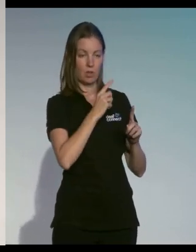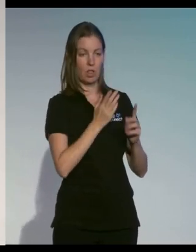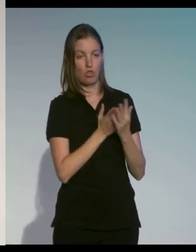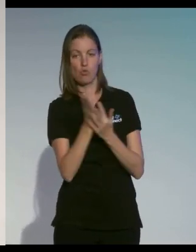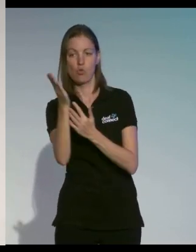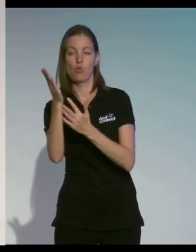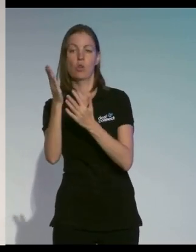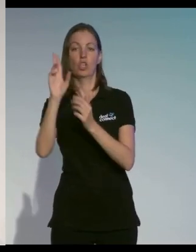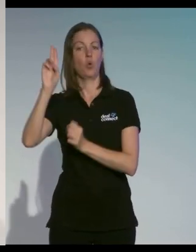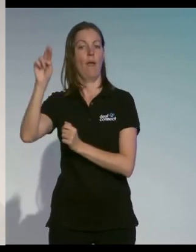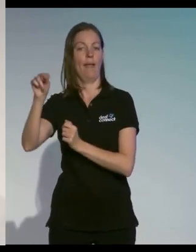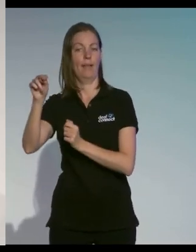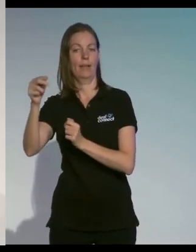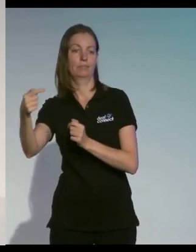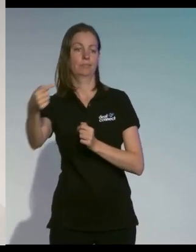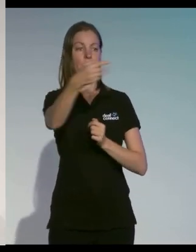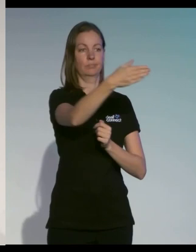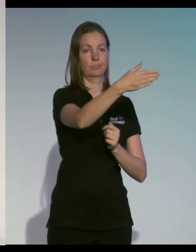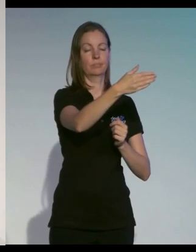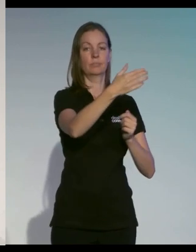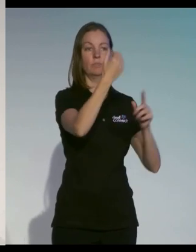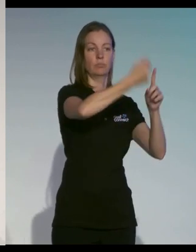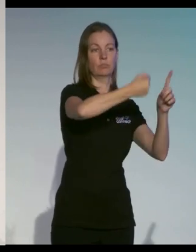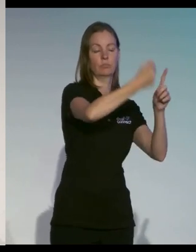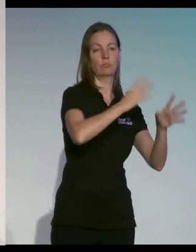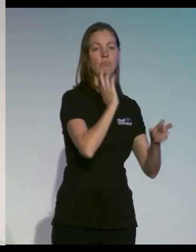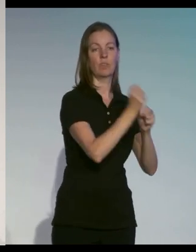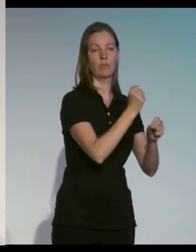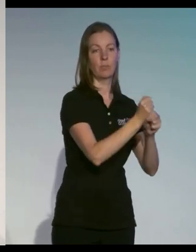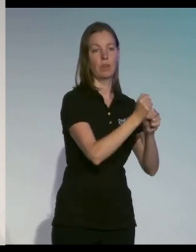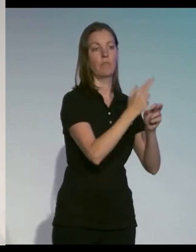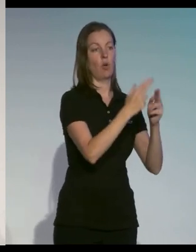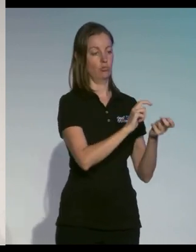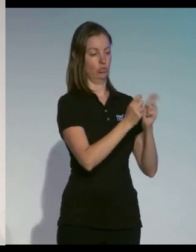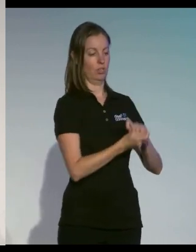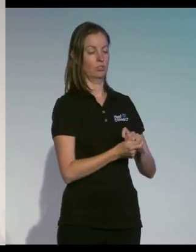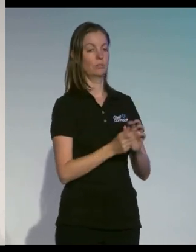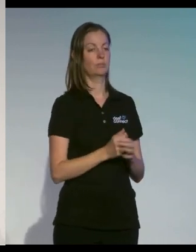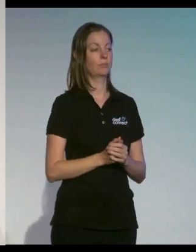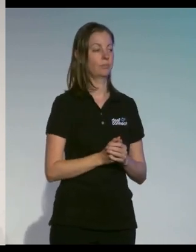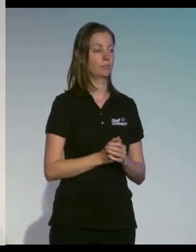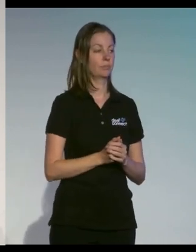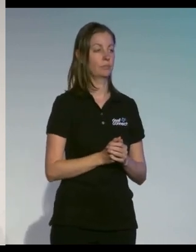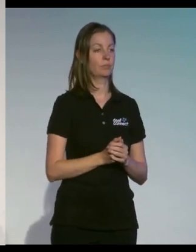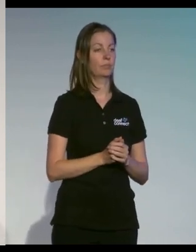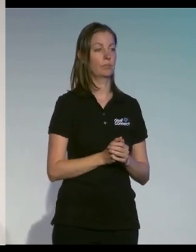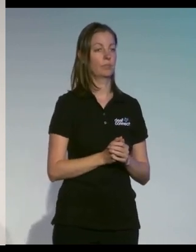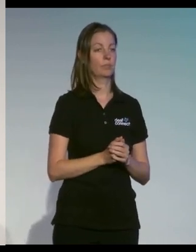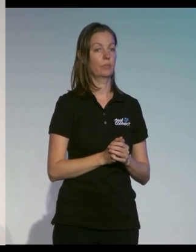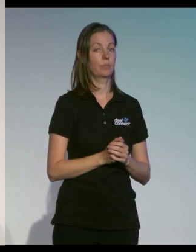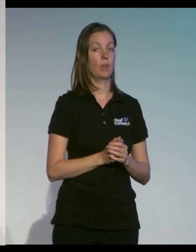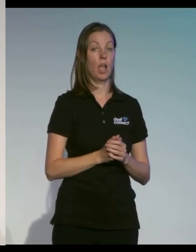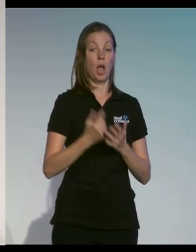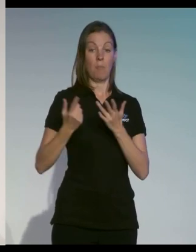UN. And I will end by saying that another hat I wear,